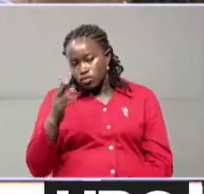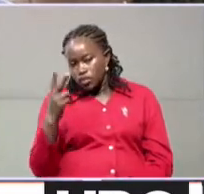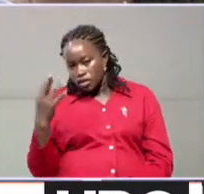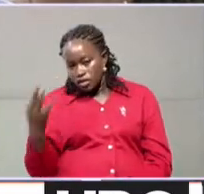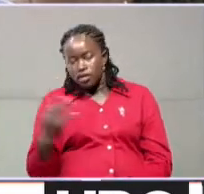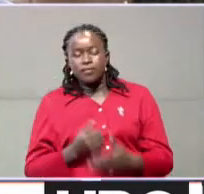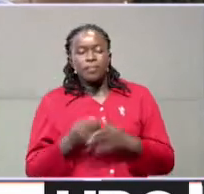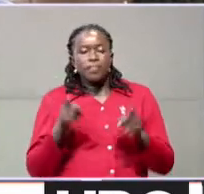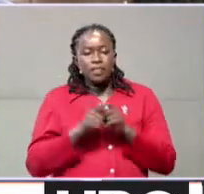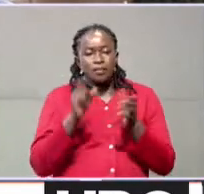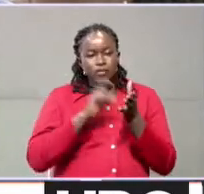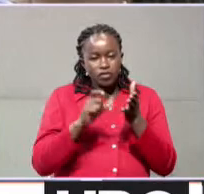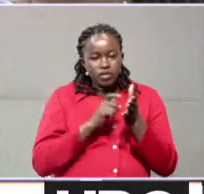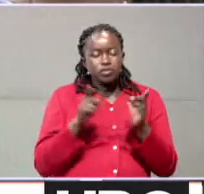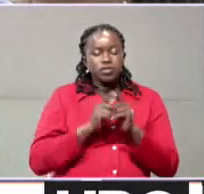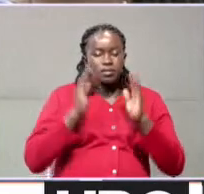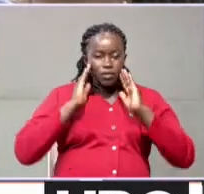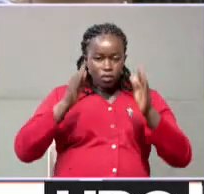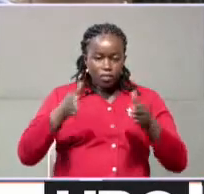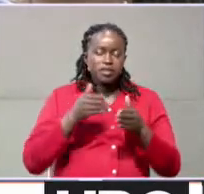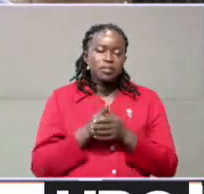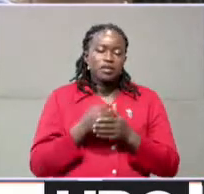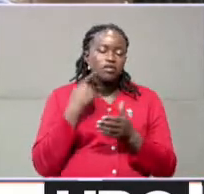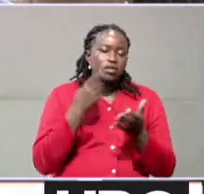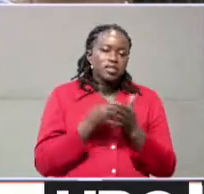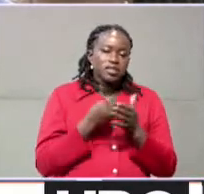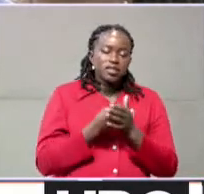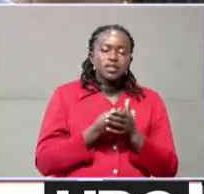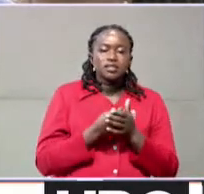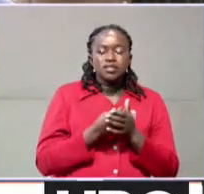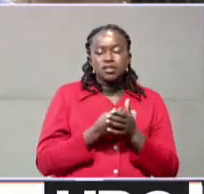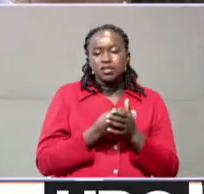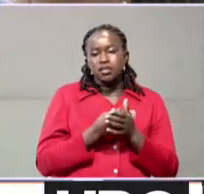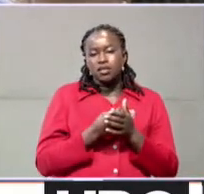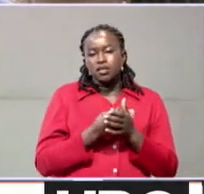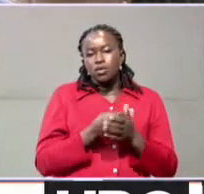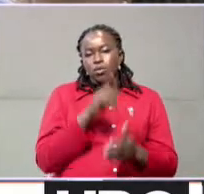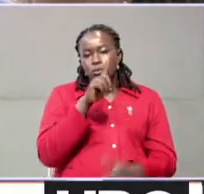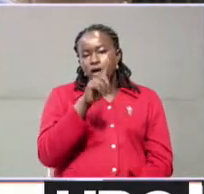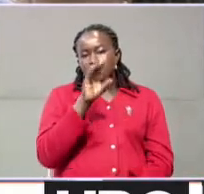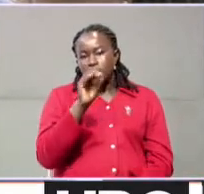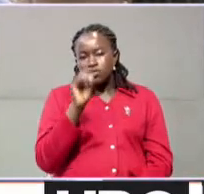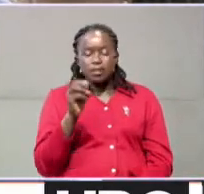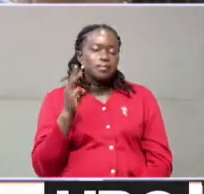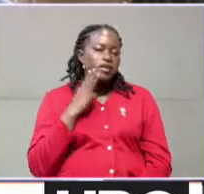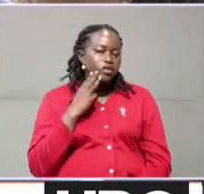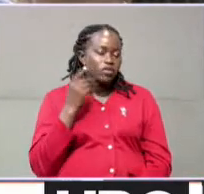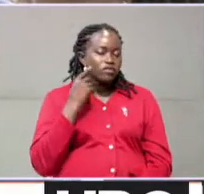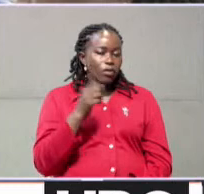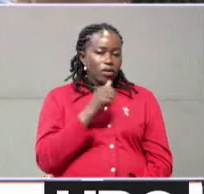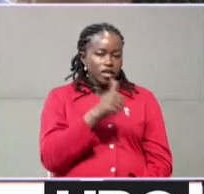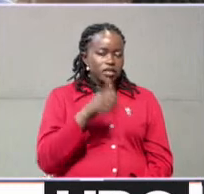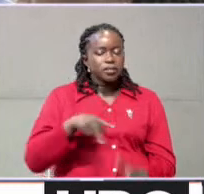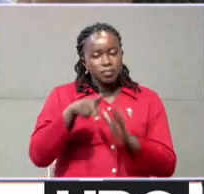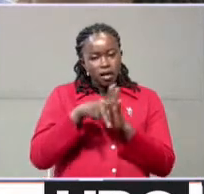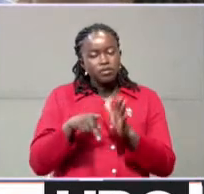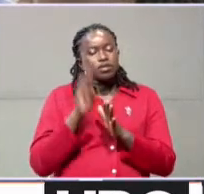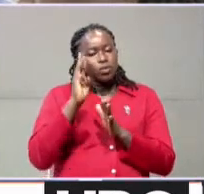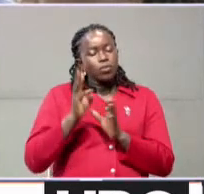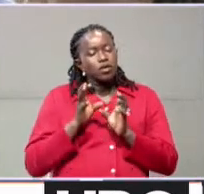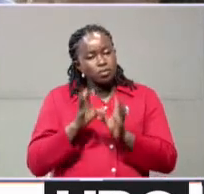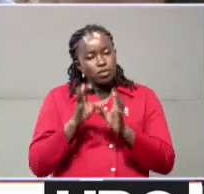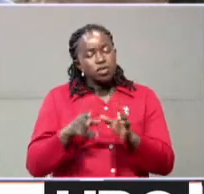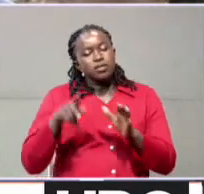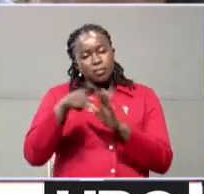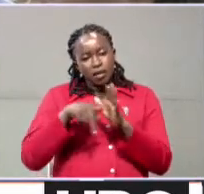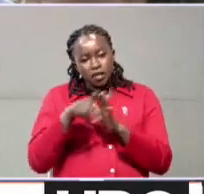provisions and commitment of selling 100 million properties will push the paris development